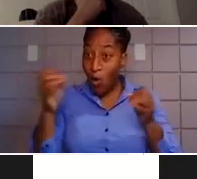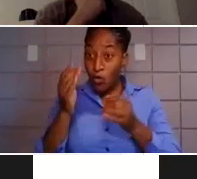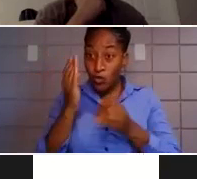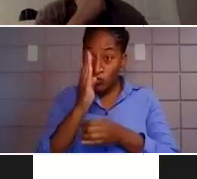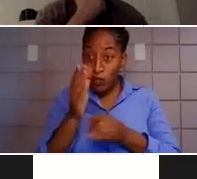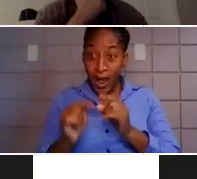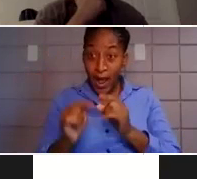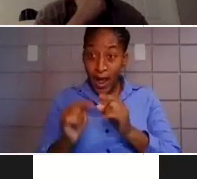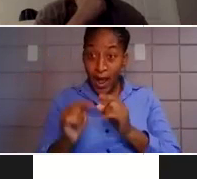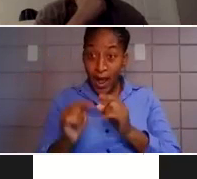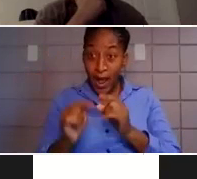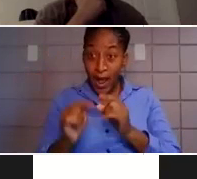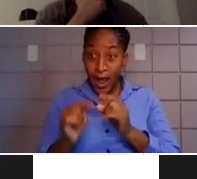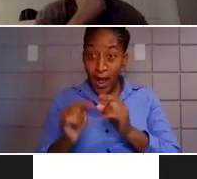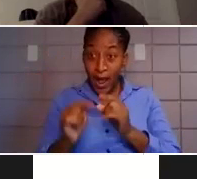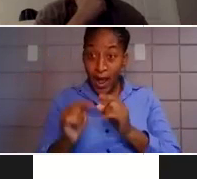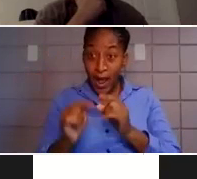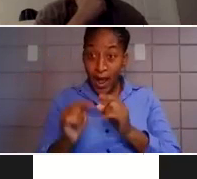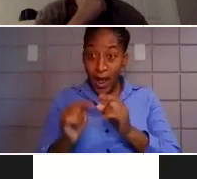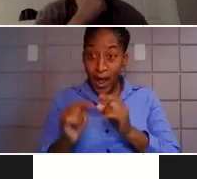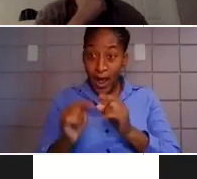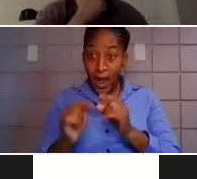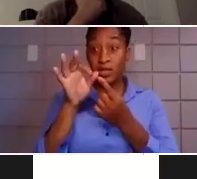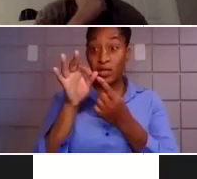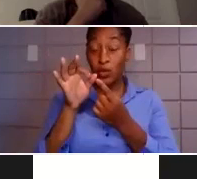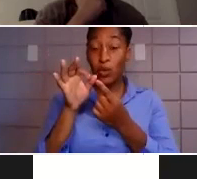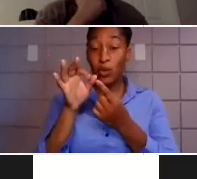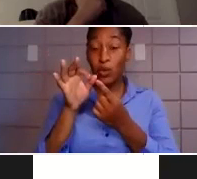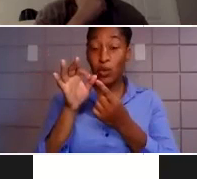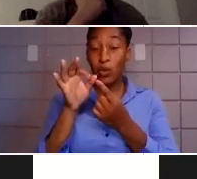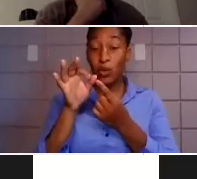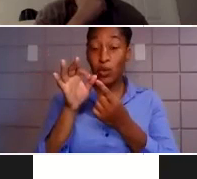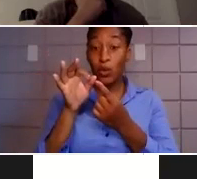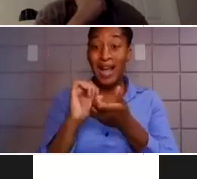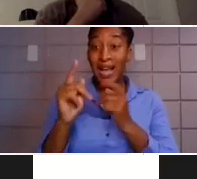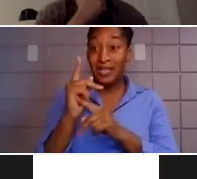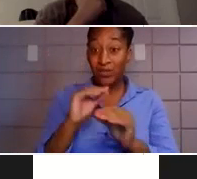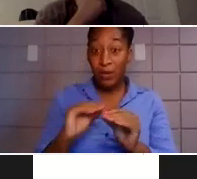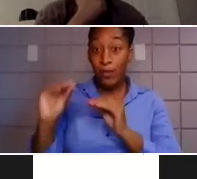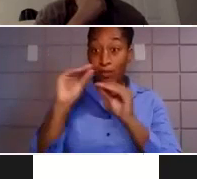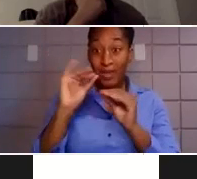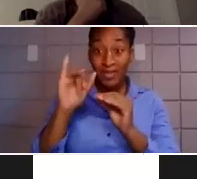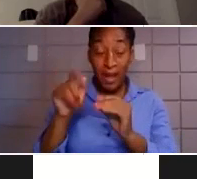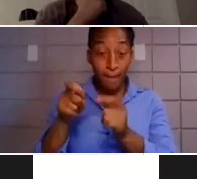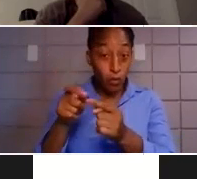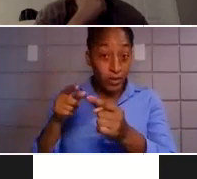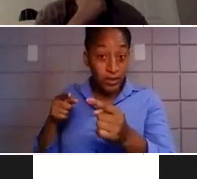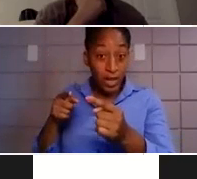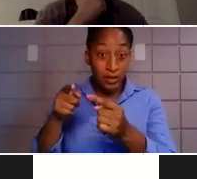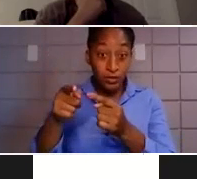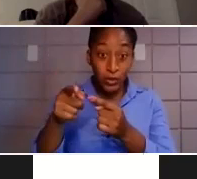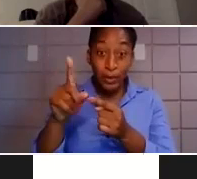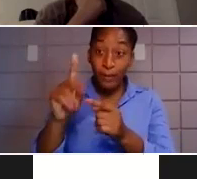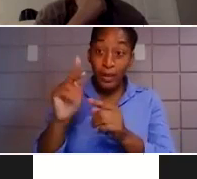particular example of a projectile, be moving in what we call a parabolic path. So now